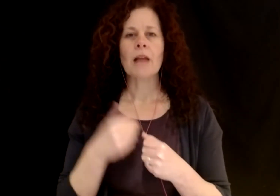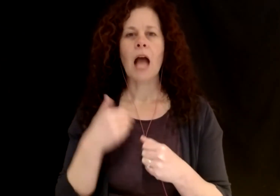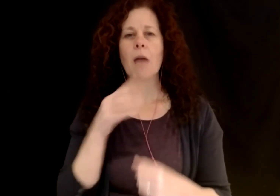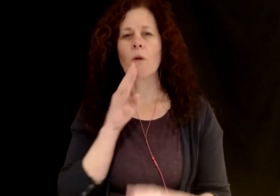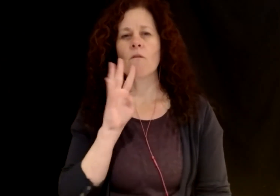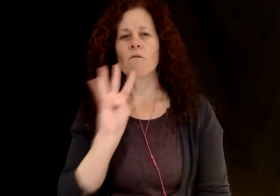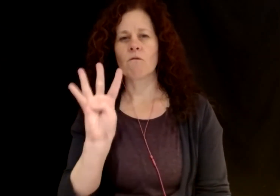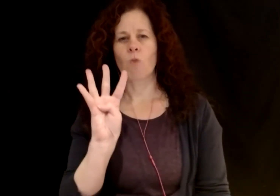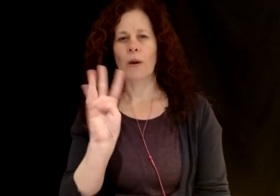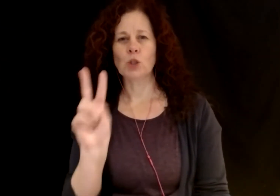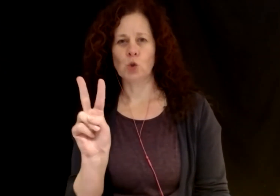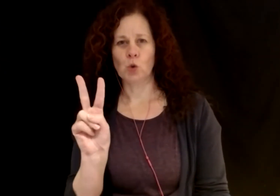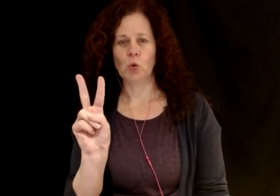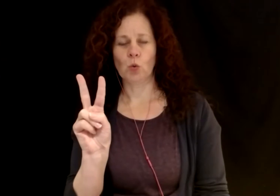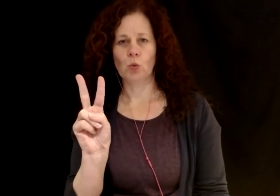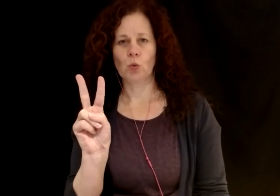42-year-old